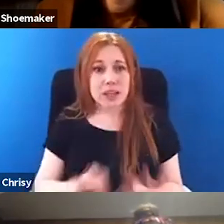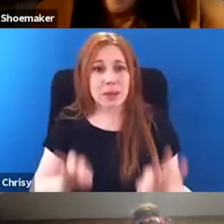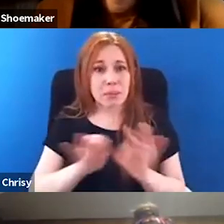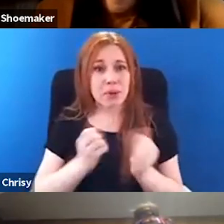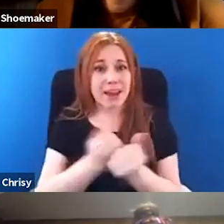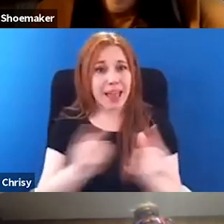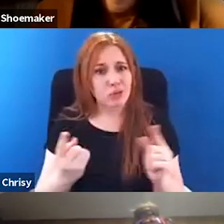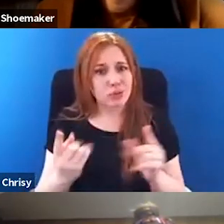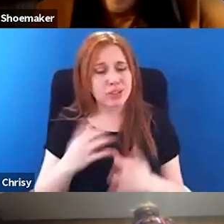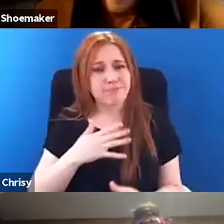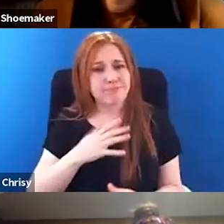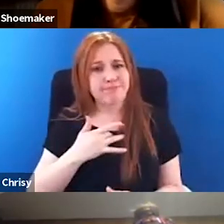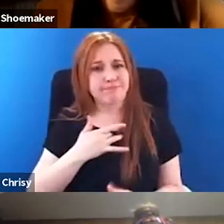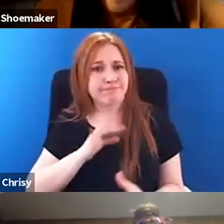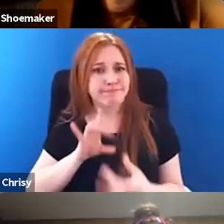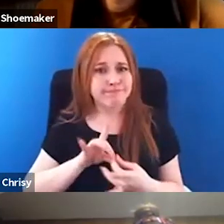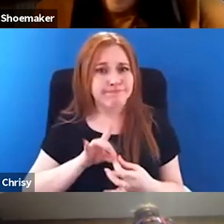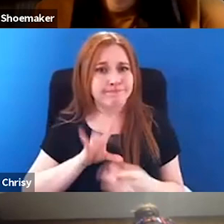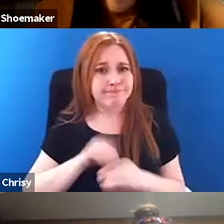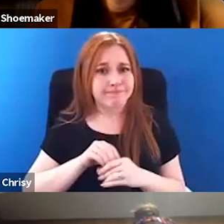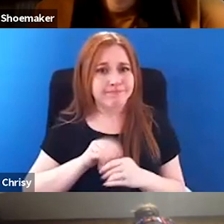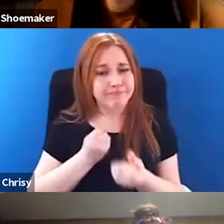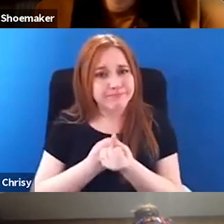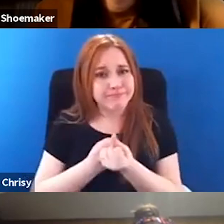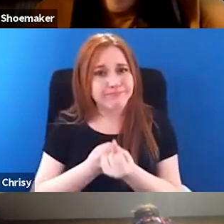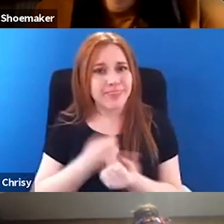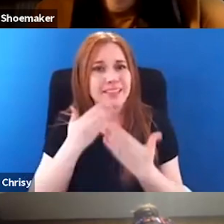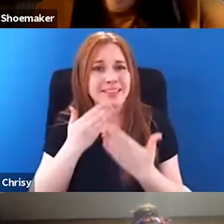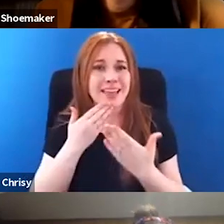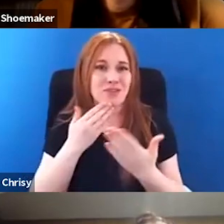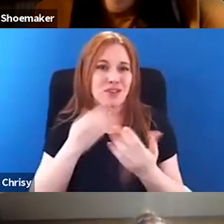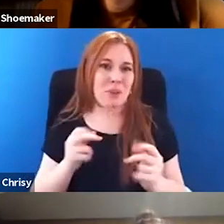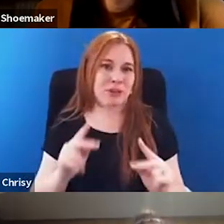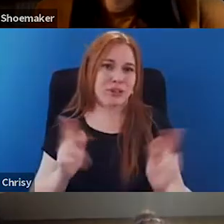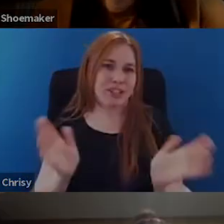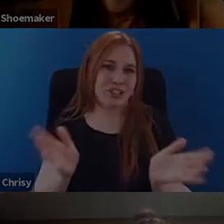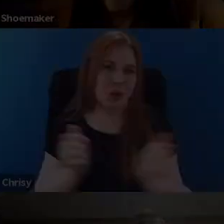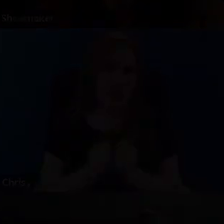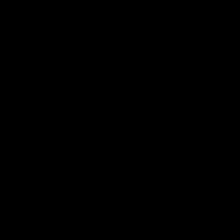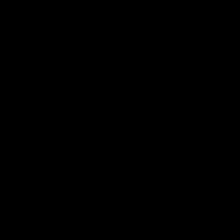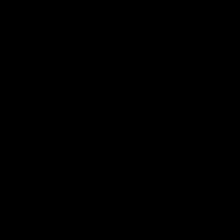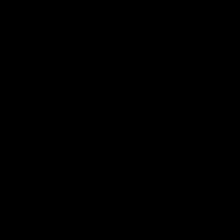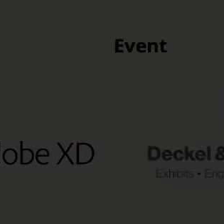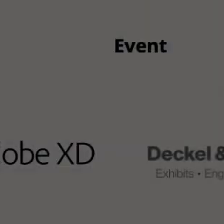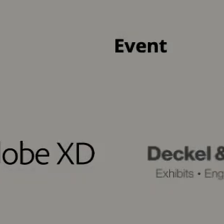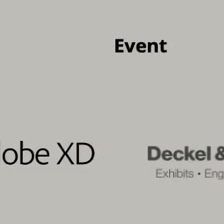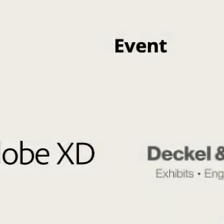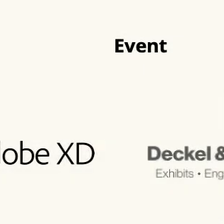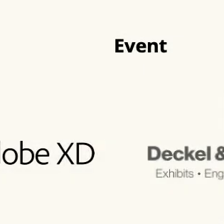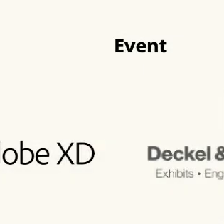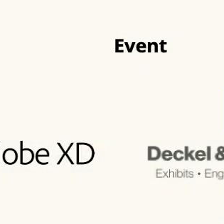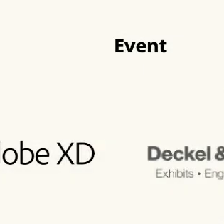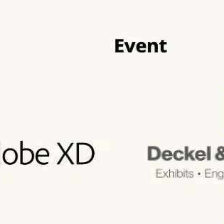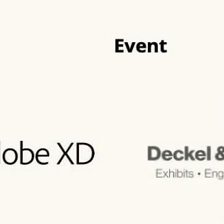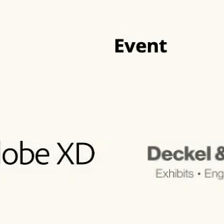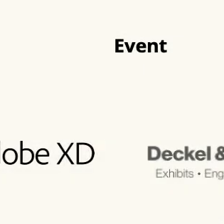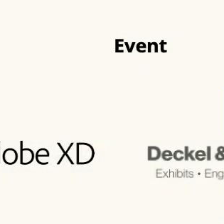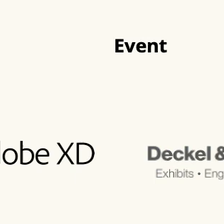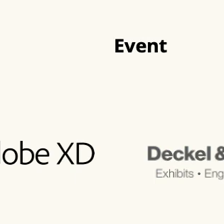in and pushes for this charge. So we're just thankful for the opportunity to talk to all of you.